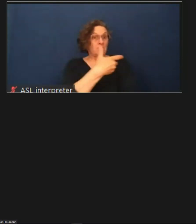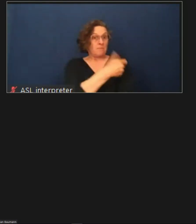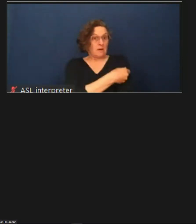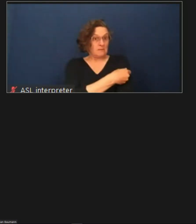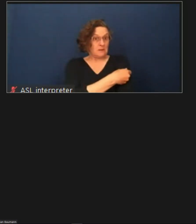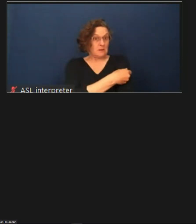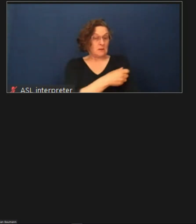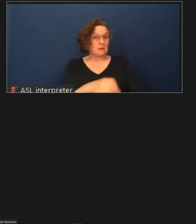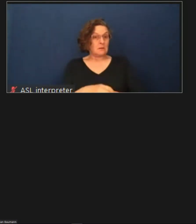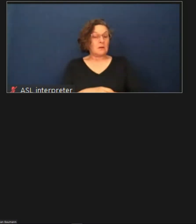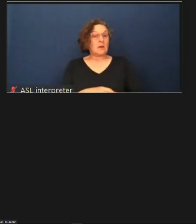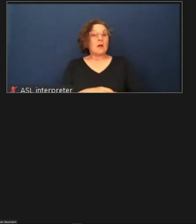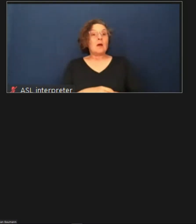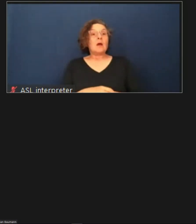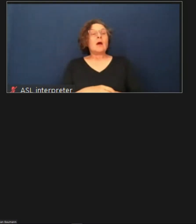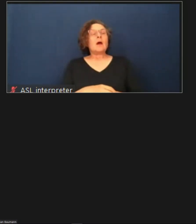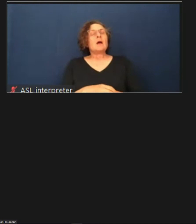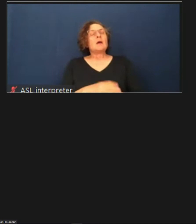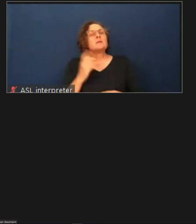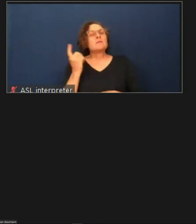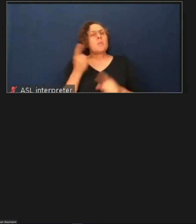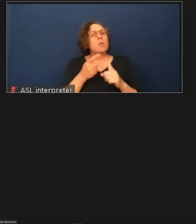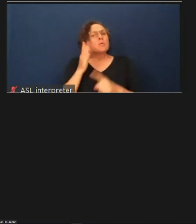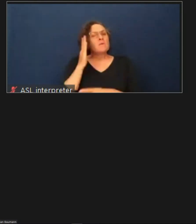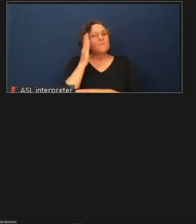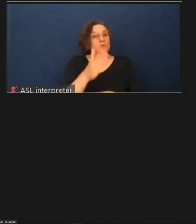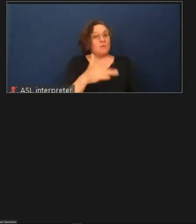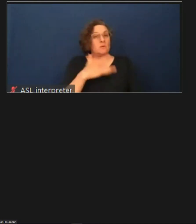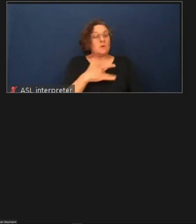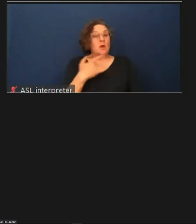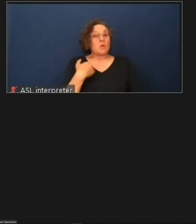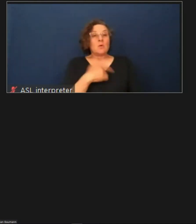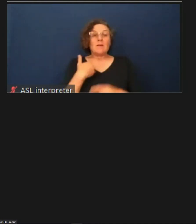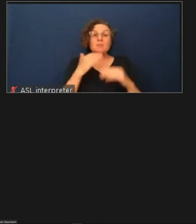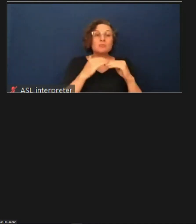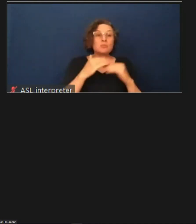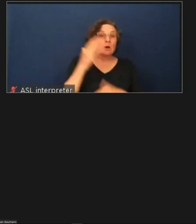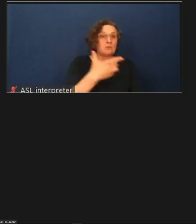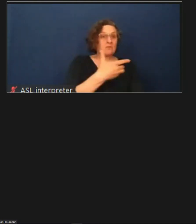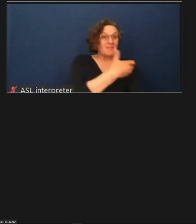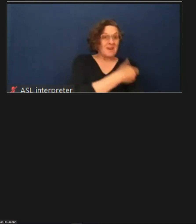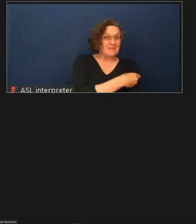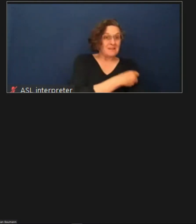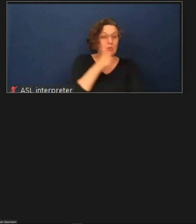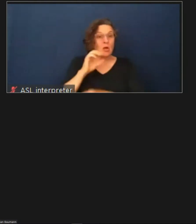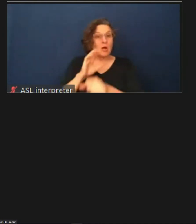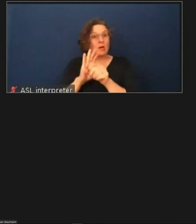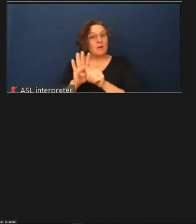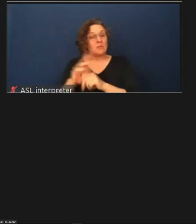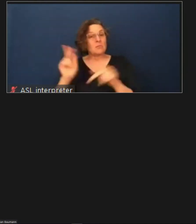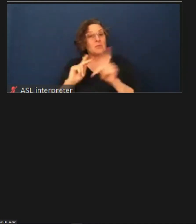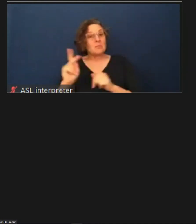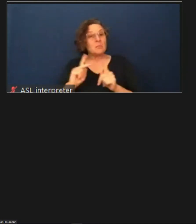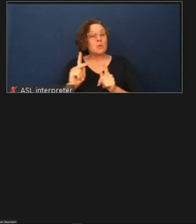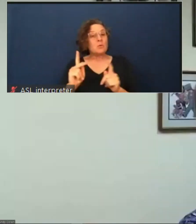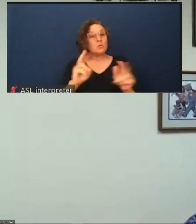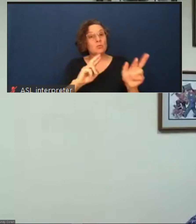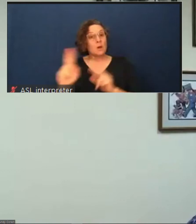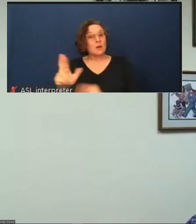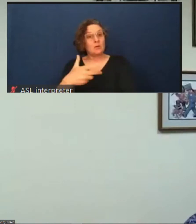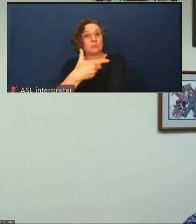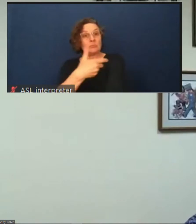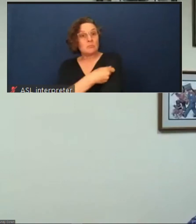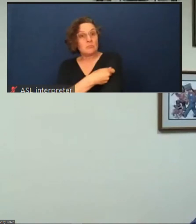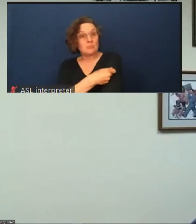are willing to get vaccination? And what preparations is your department taking to try to mitigate that? So as far as